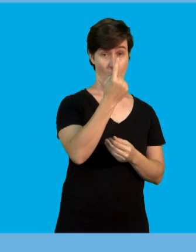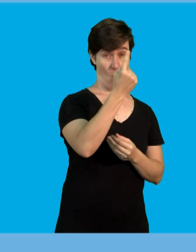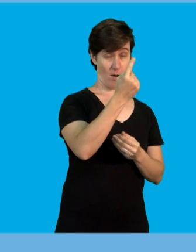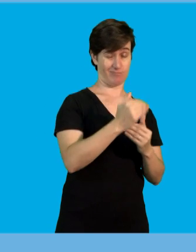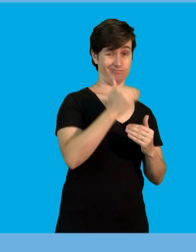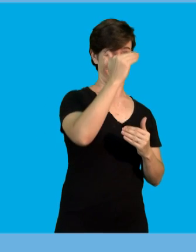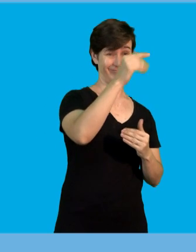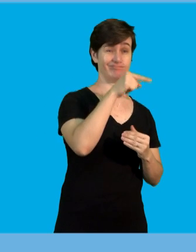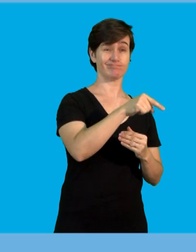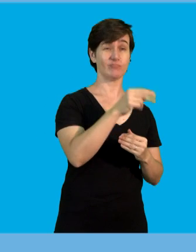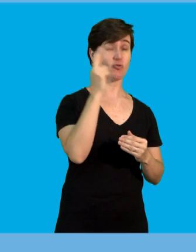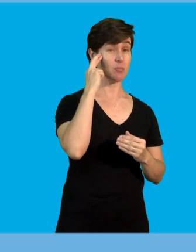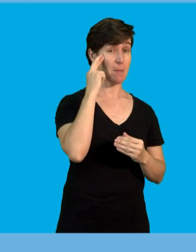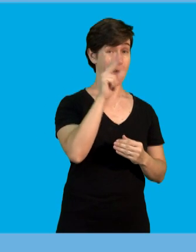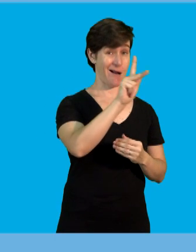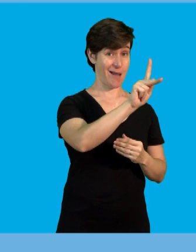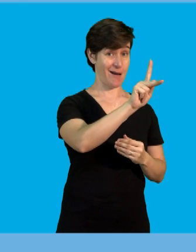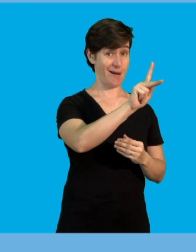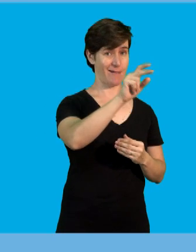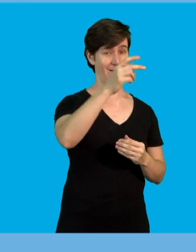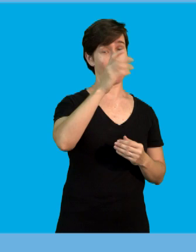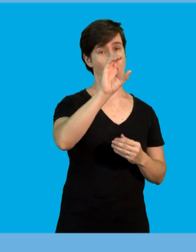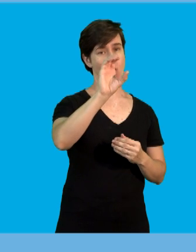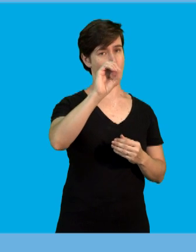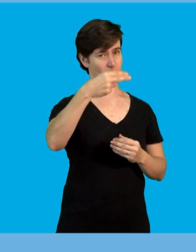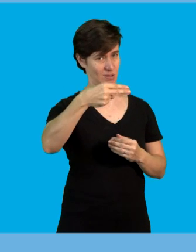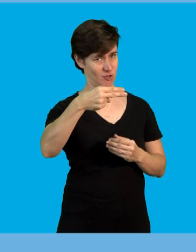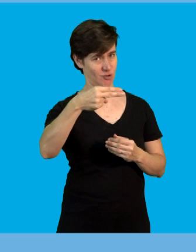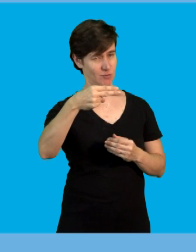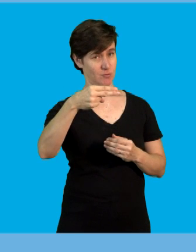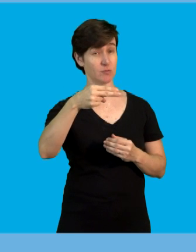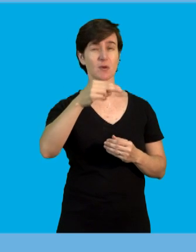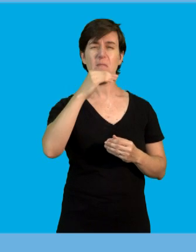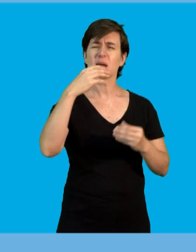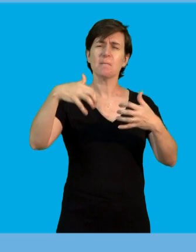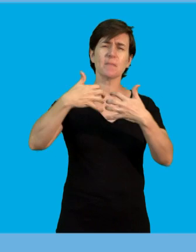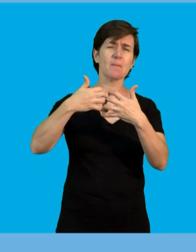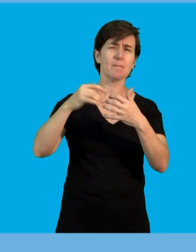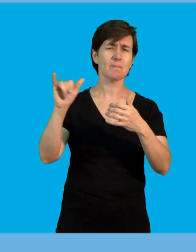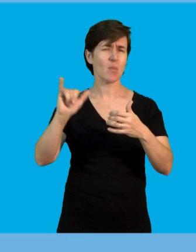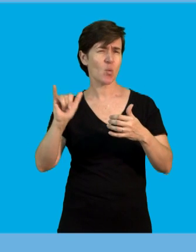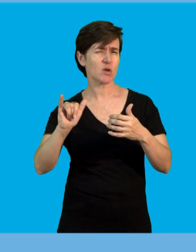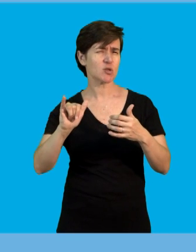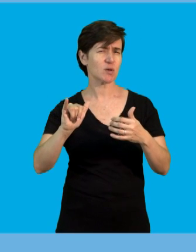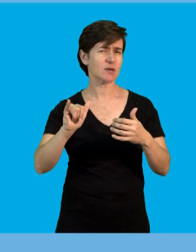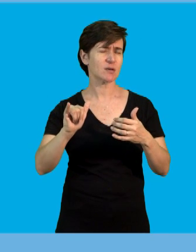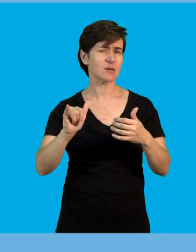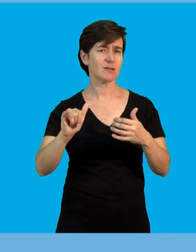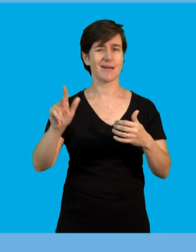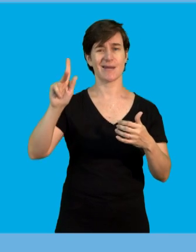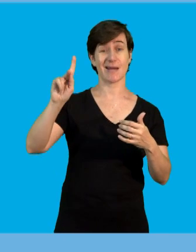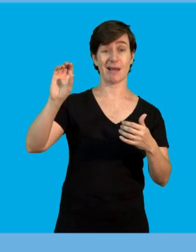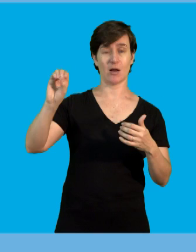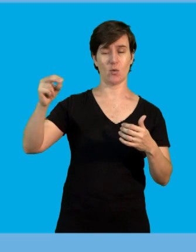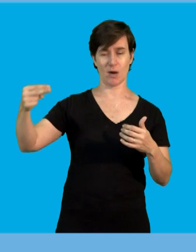with the potassium hydroxide, we said potassium, it is K, and then the hydroxide, it is OH. So that means number 1, it